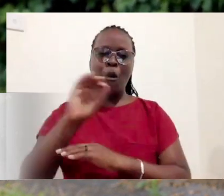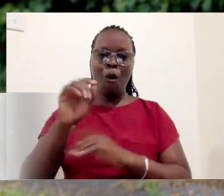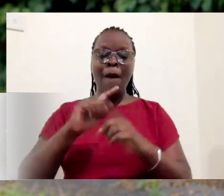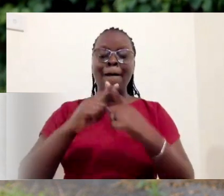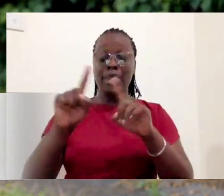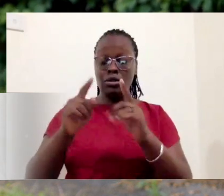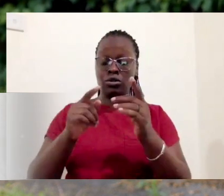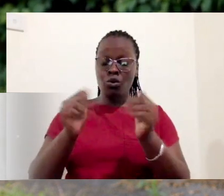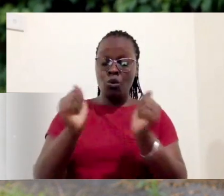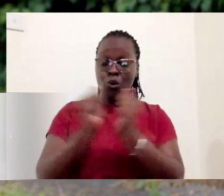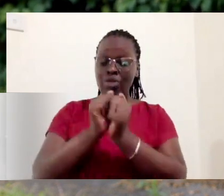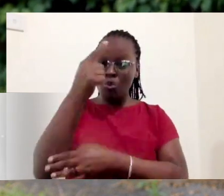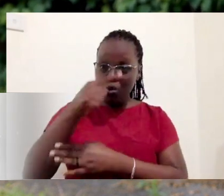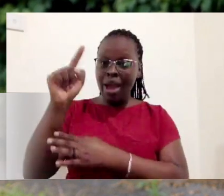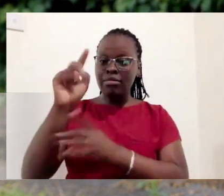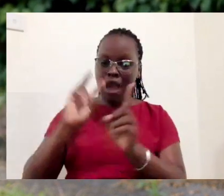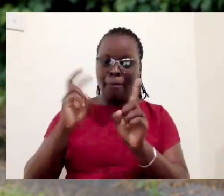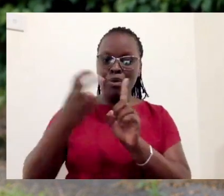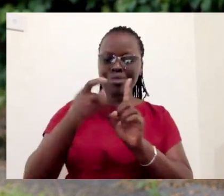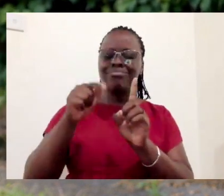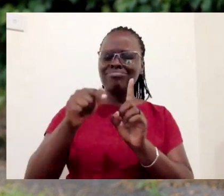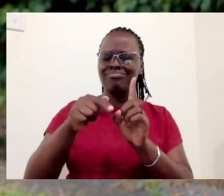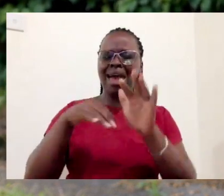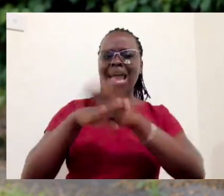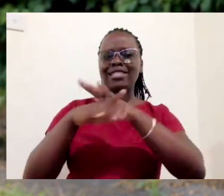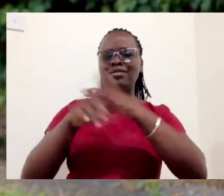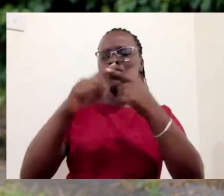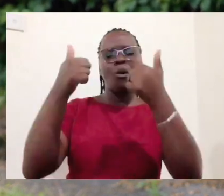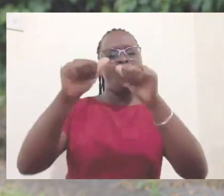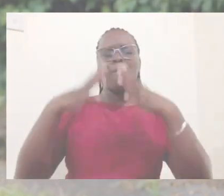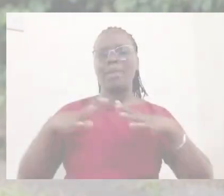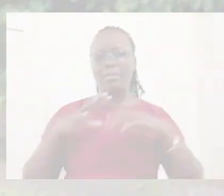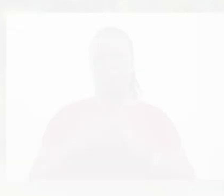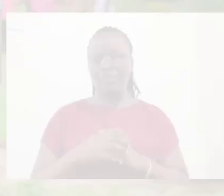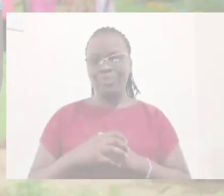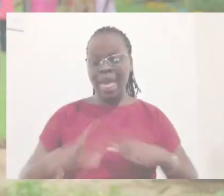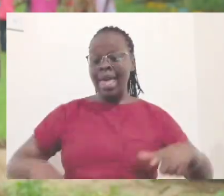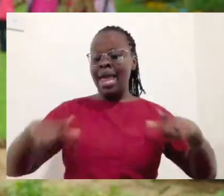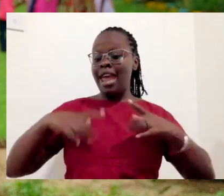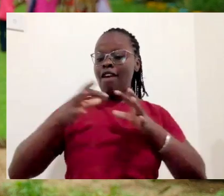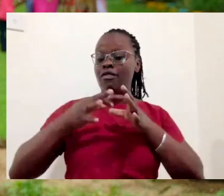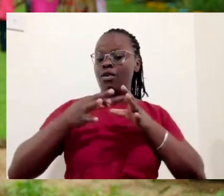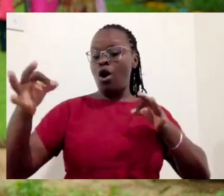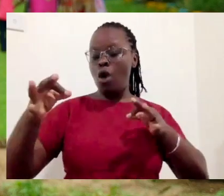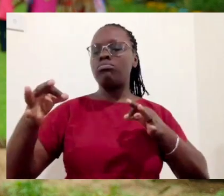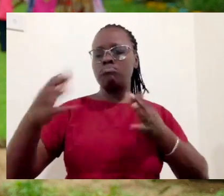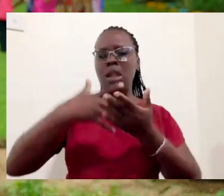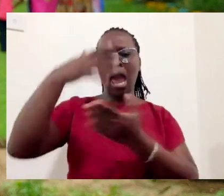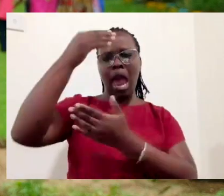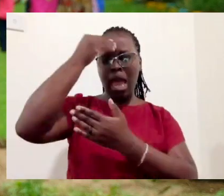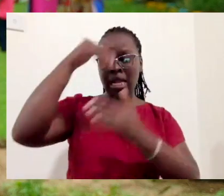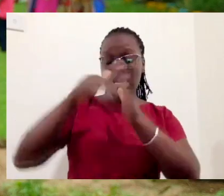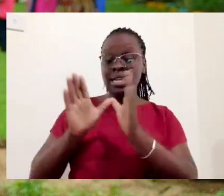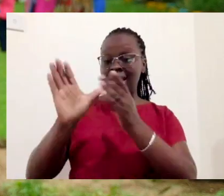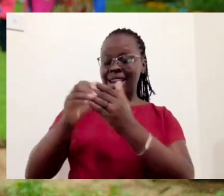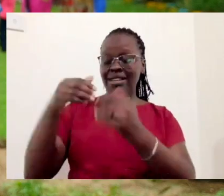technology. With the right approach, digital skills are accessible to everyone. Lifelong learning doesn't just happen in